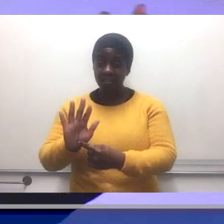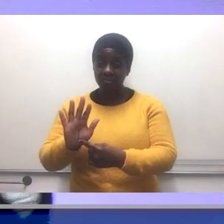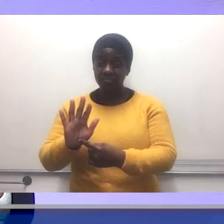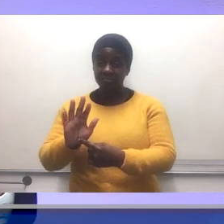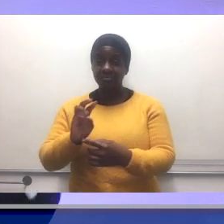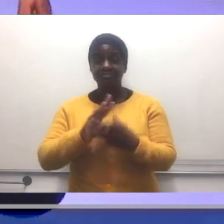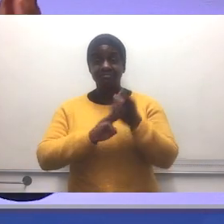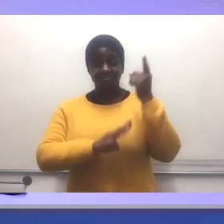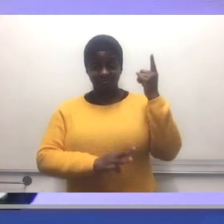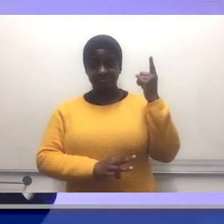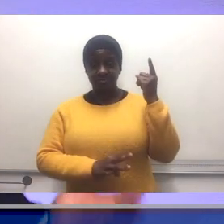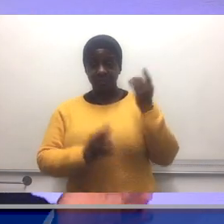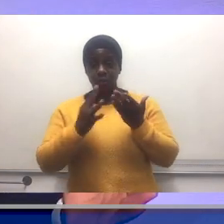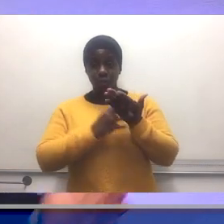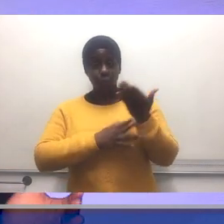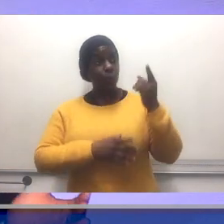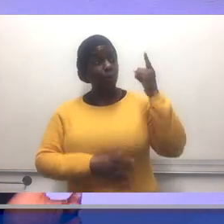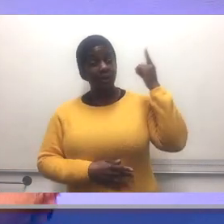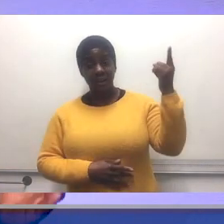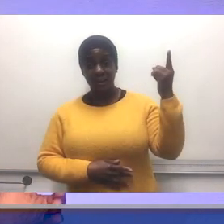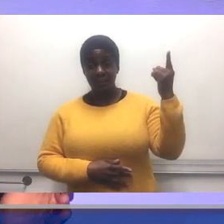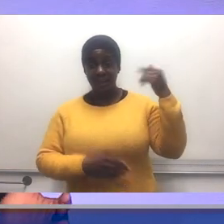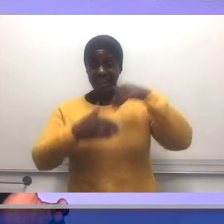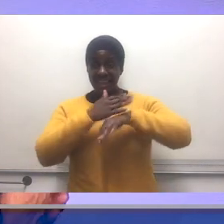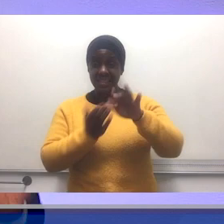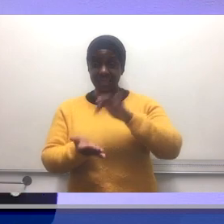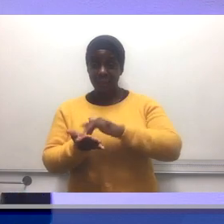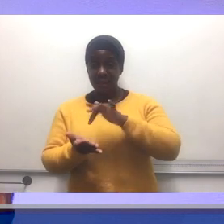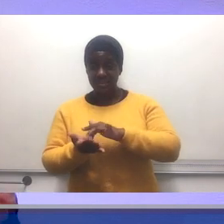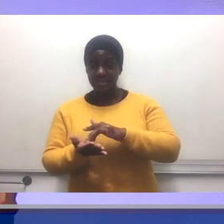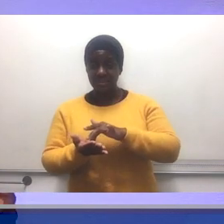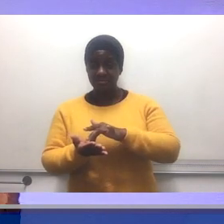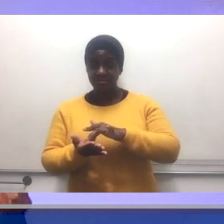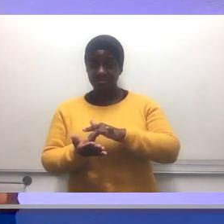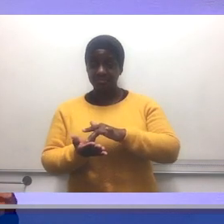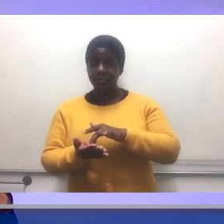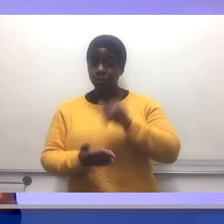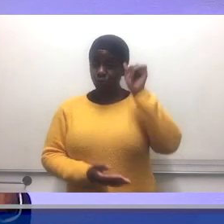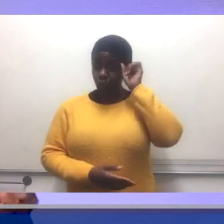that God through him in your midst,